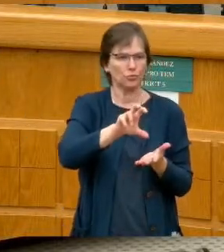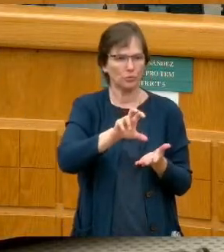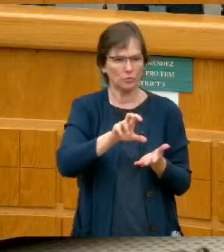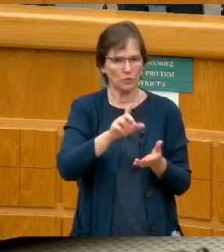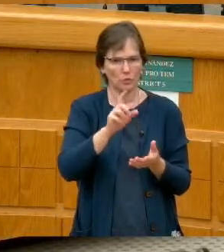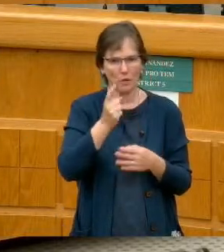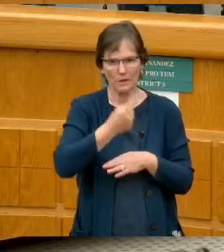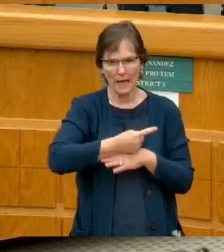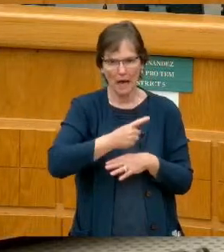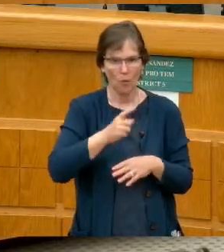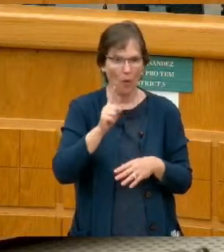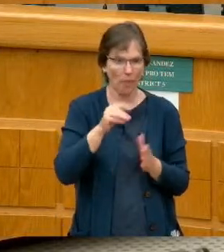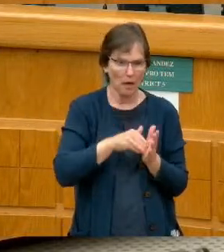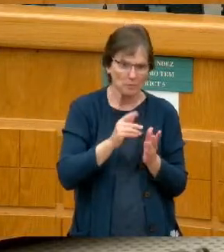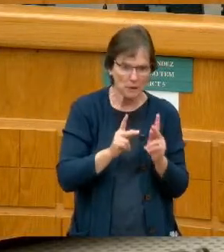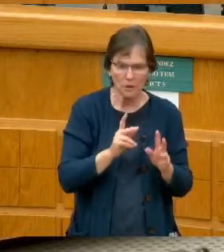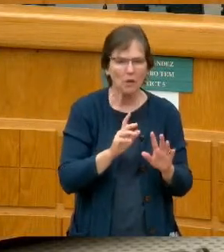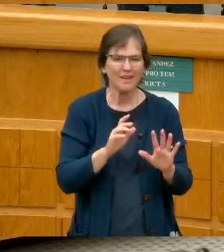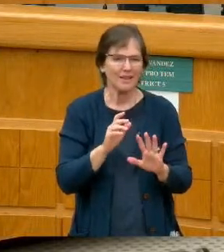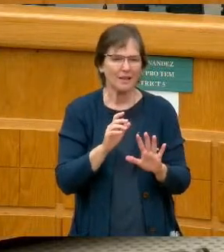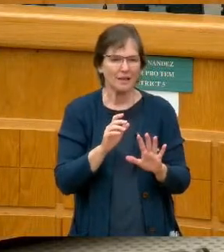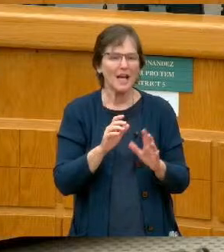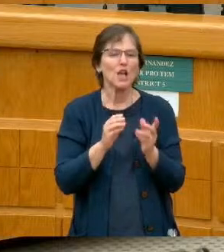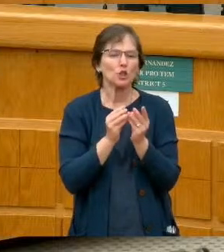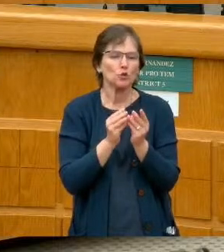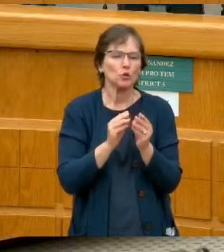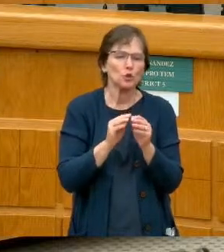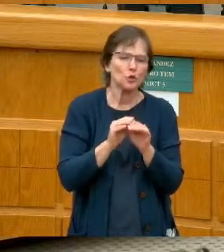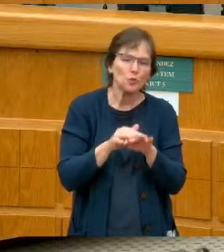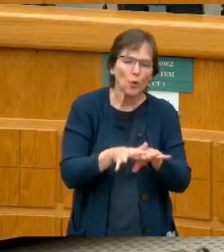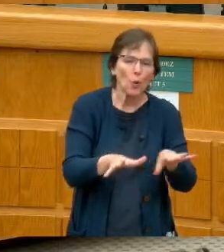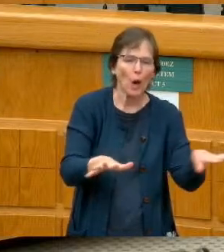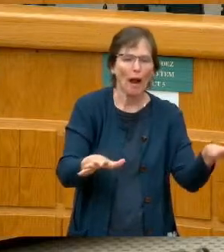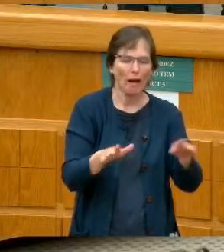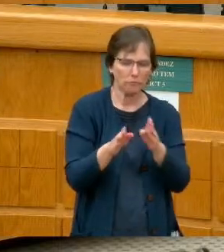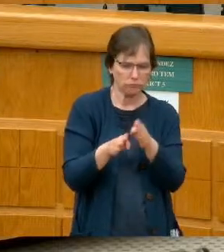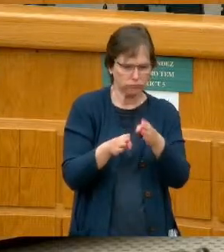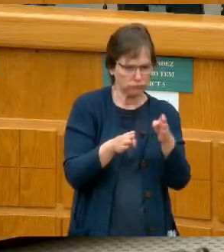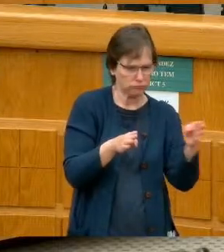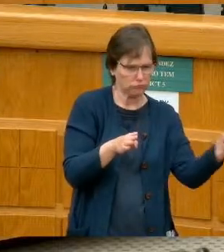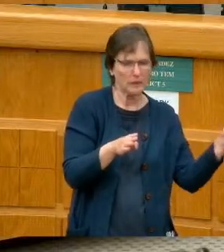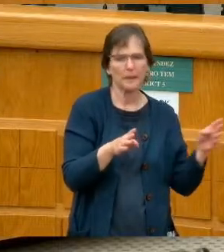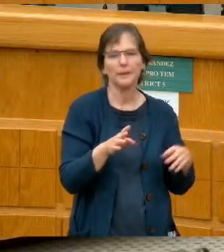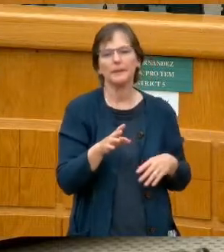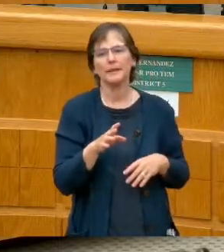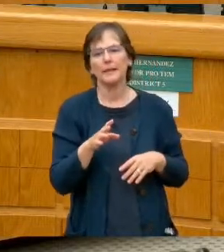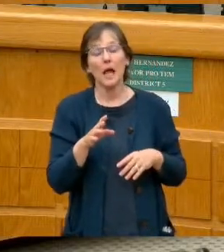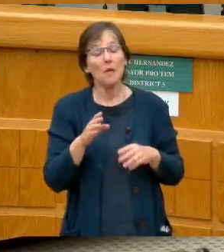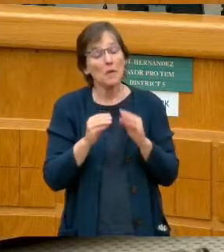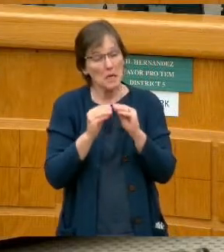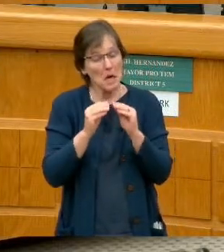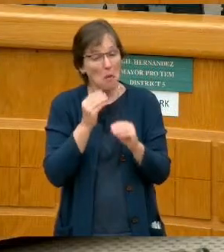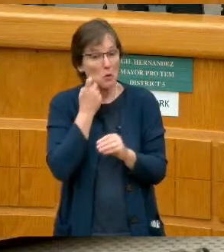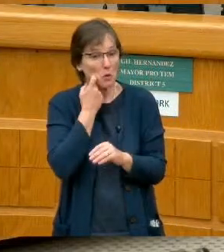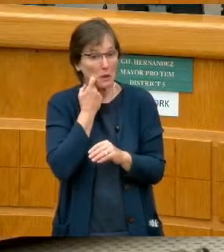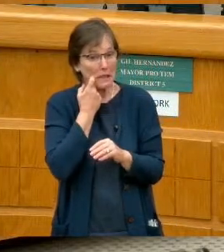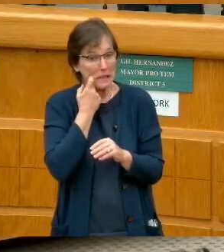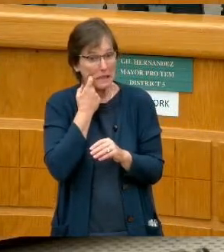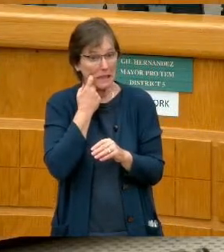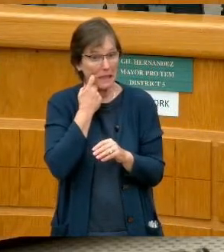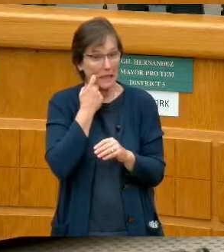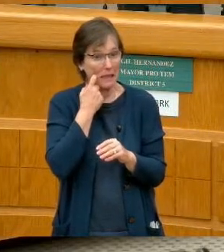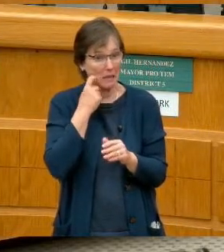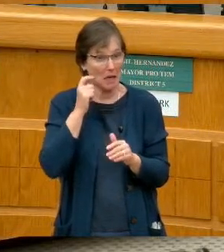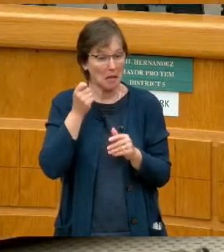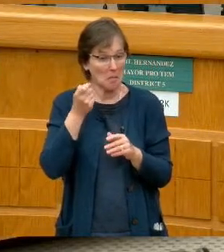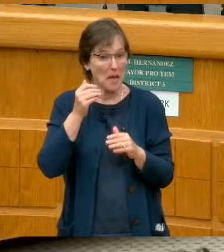database. So you can see if you look at the blue bars, except for that 308 day, our numbers have been relatively lower,